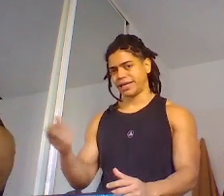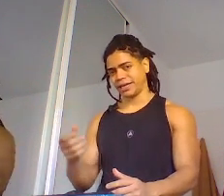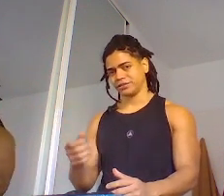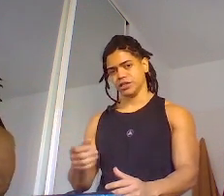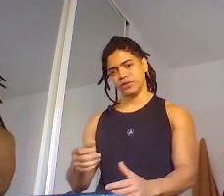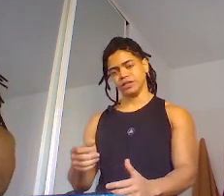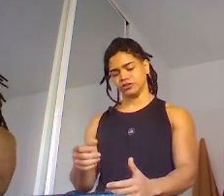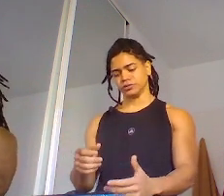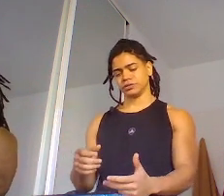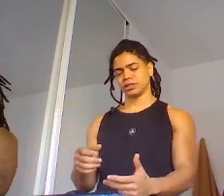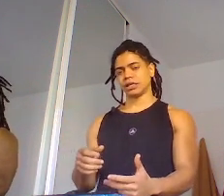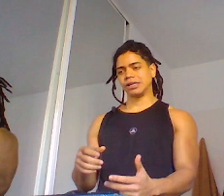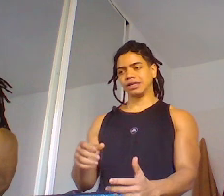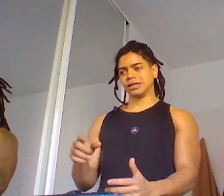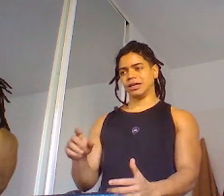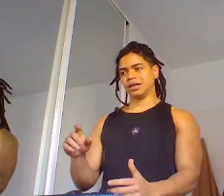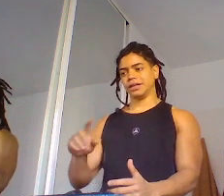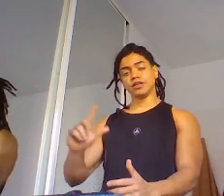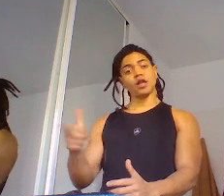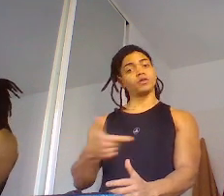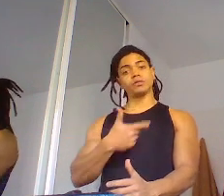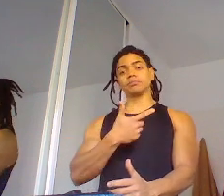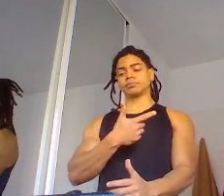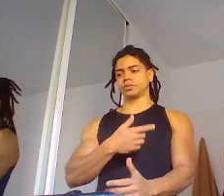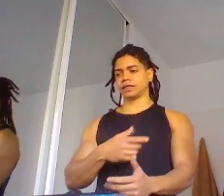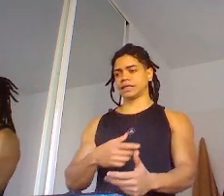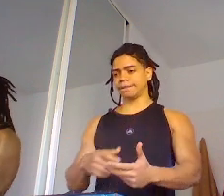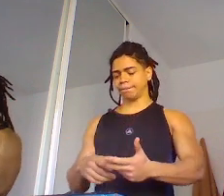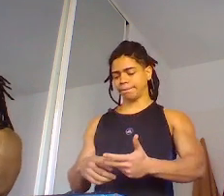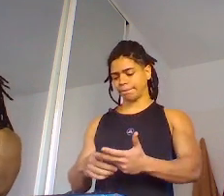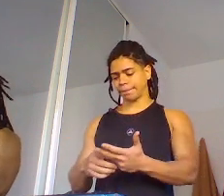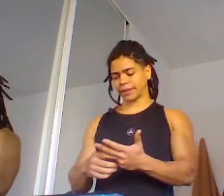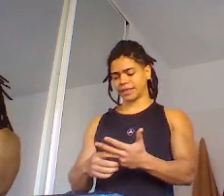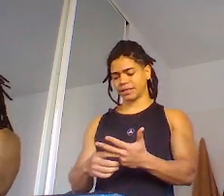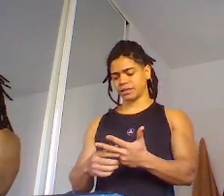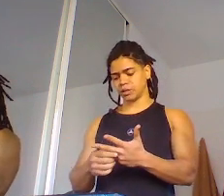fight tax evasion. And the other,